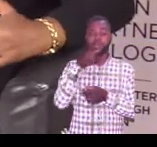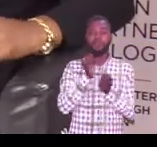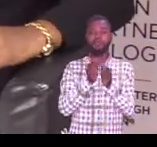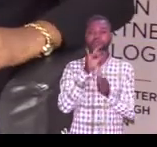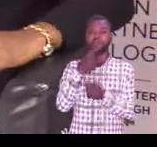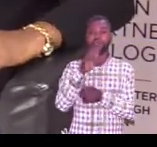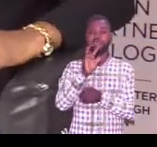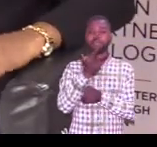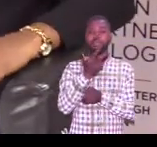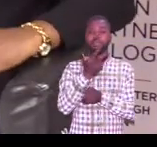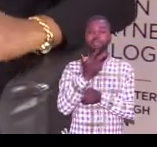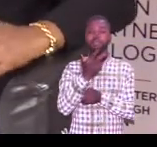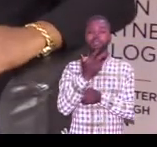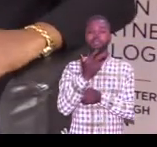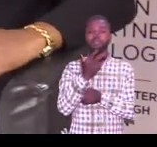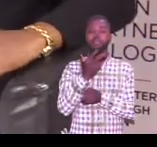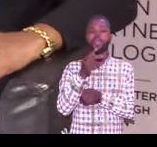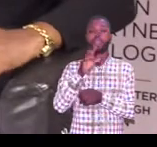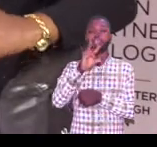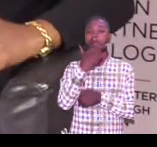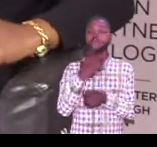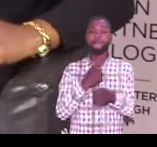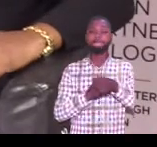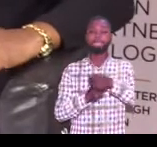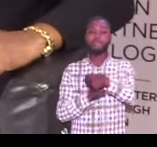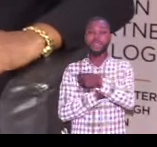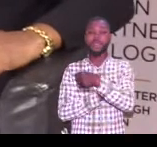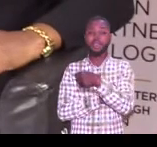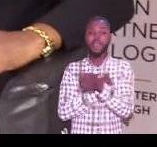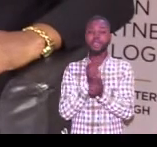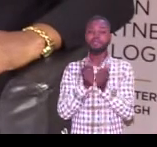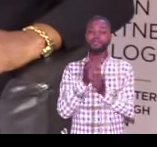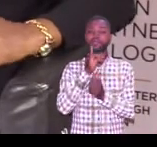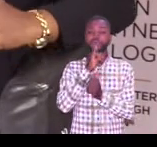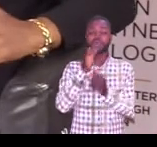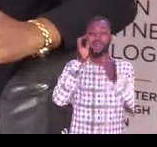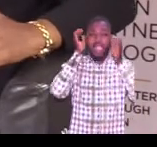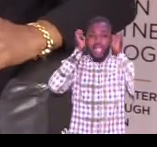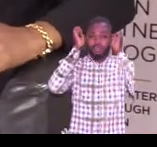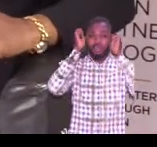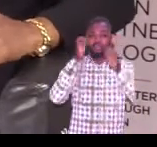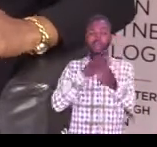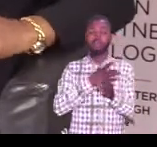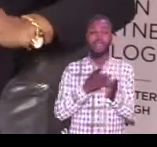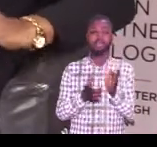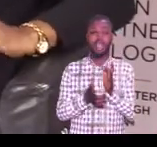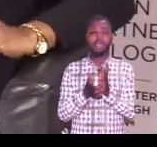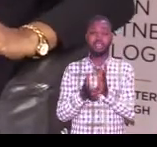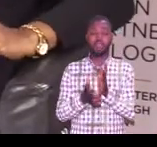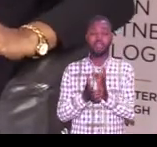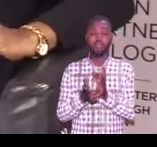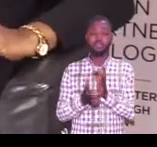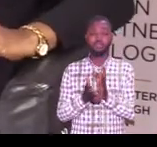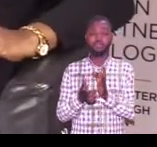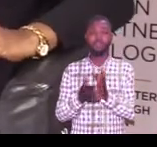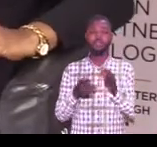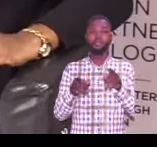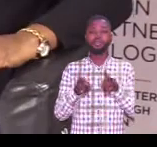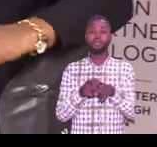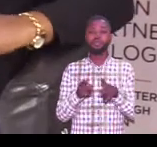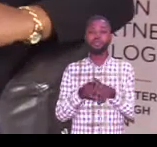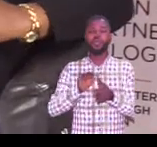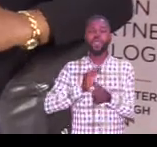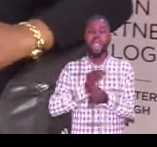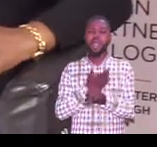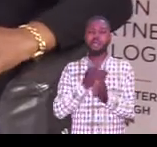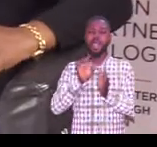things, and the third pillar, which is E, is education and technology. So